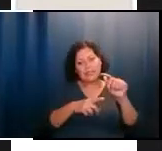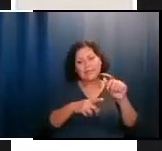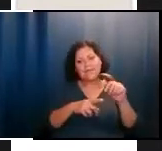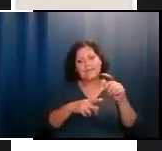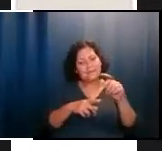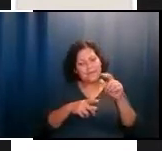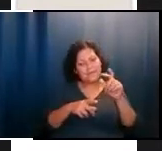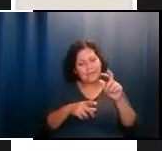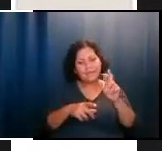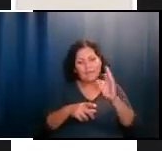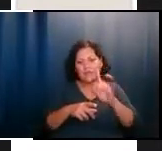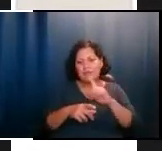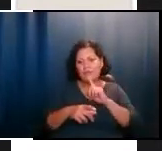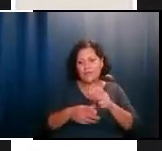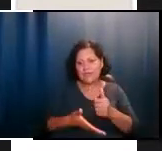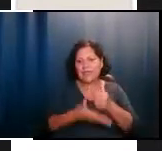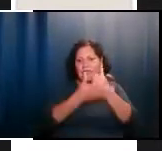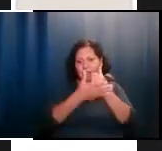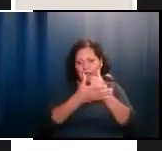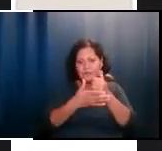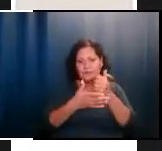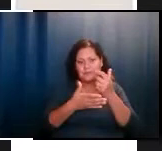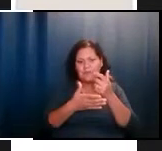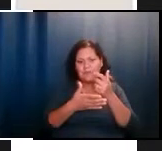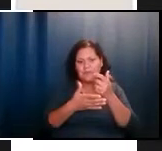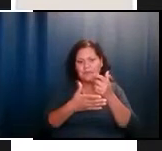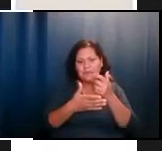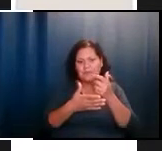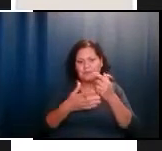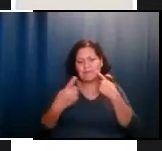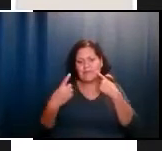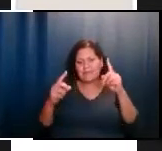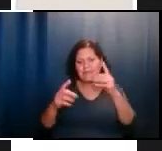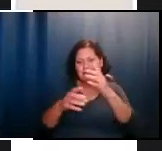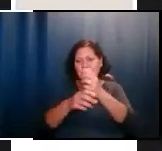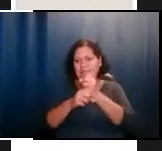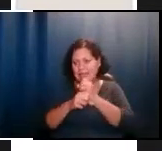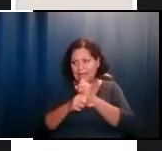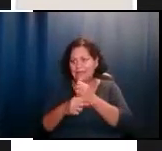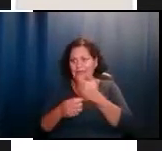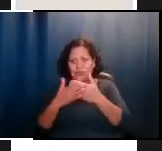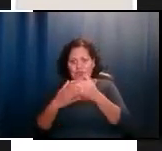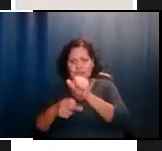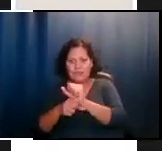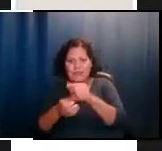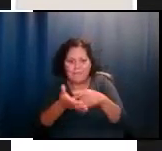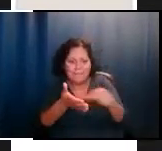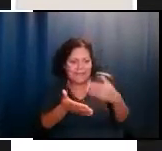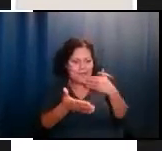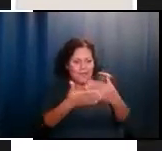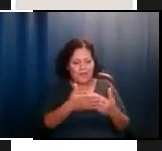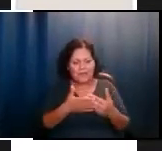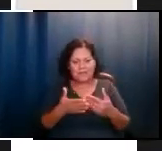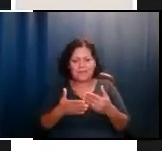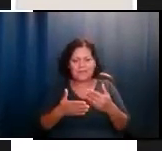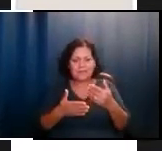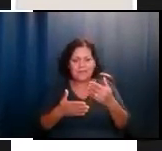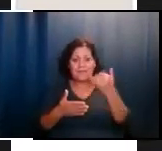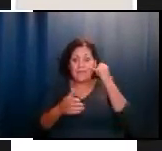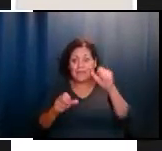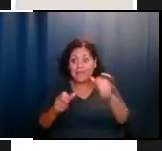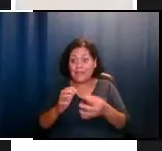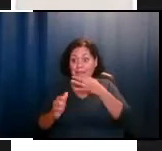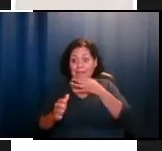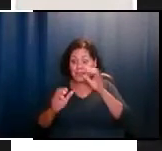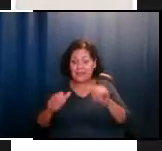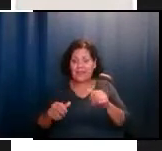helpful when it comes to landing that really good job that pays well, and that they can have a career with